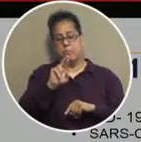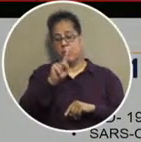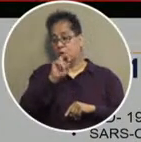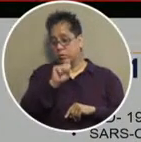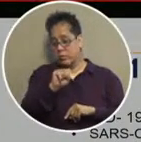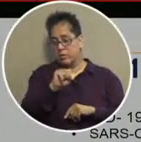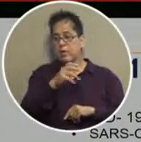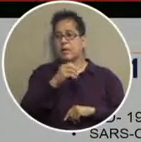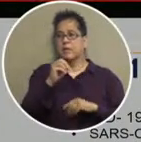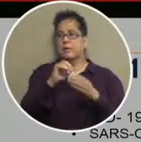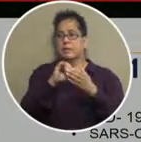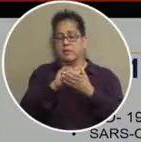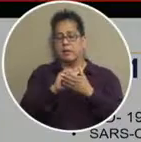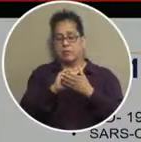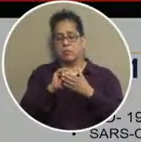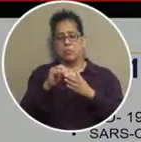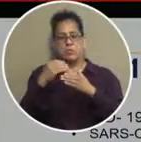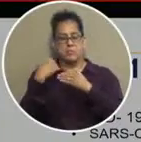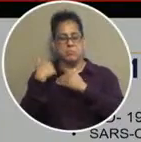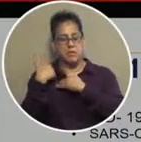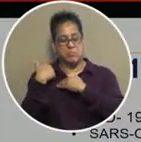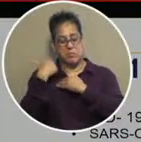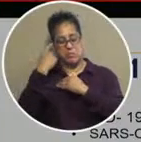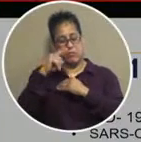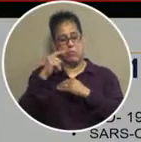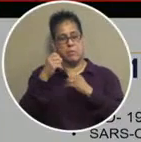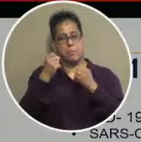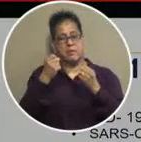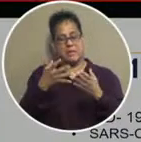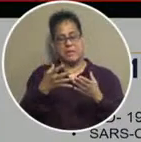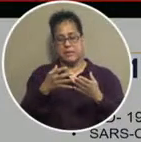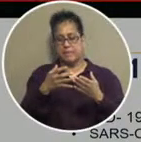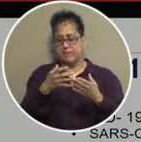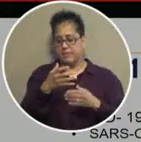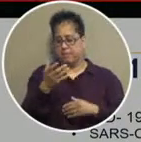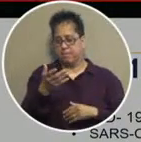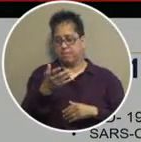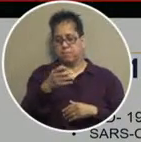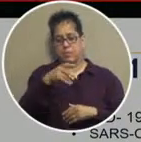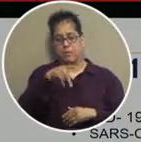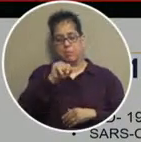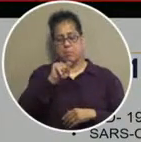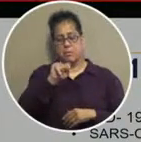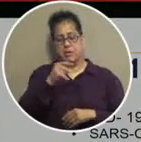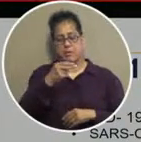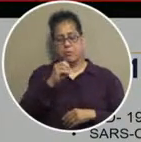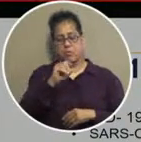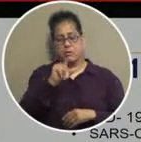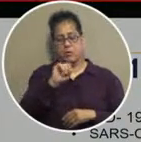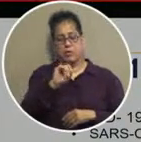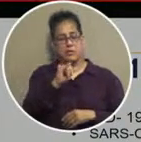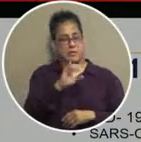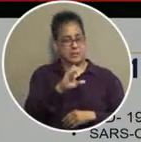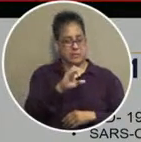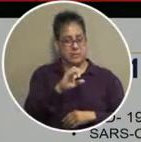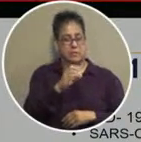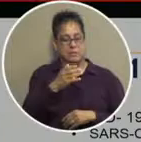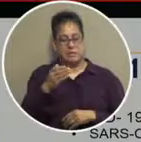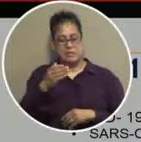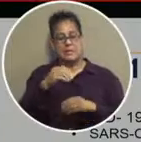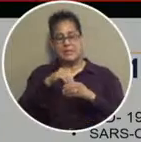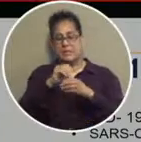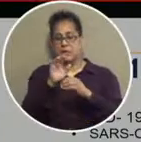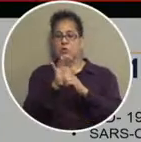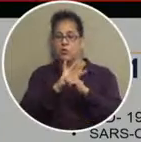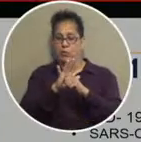in turn are the ones responsible for many of the pathologic features that we see in COVID-19.